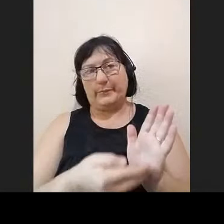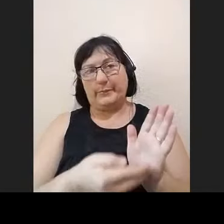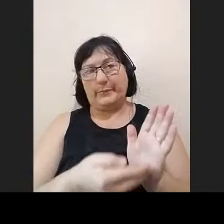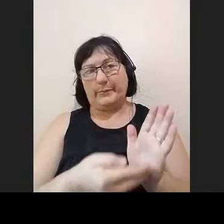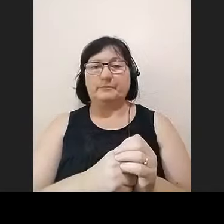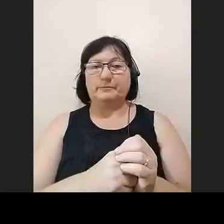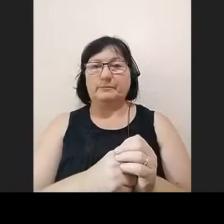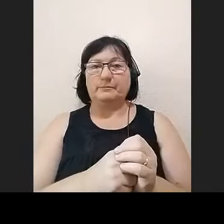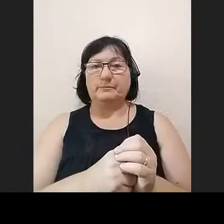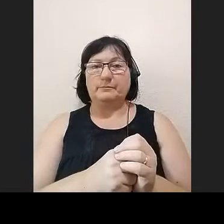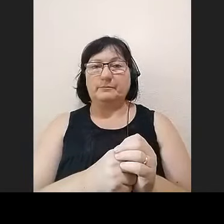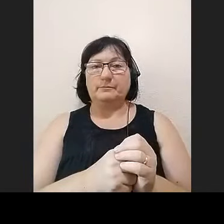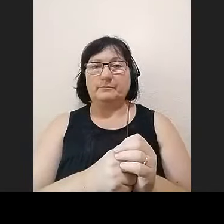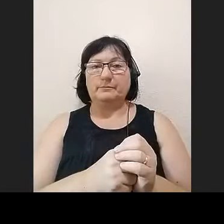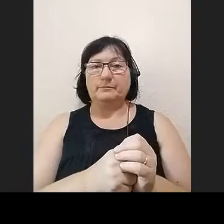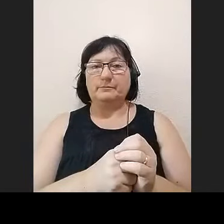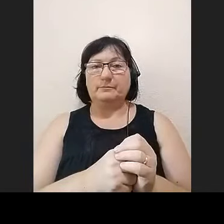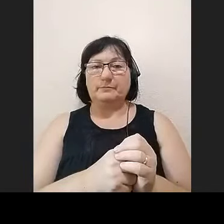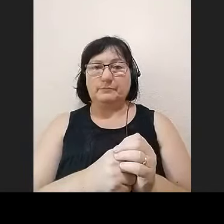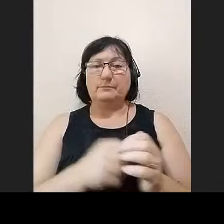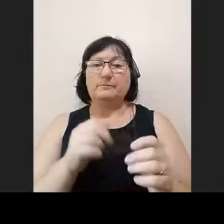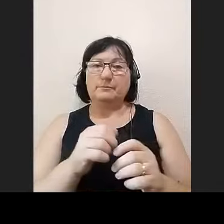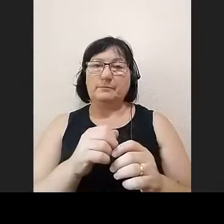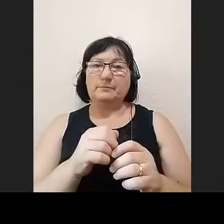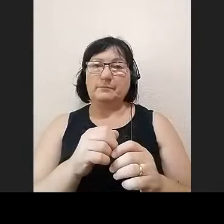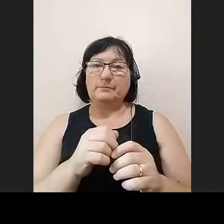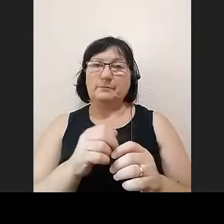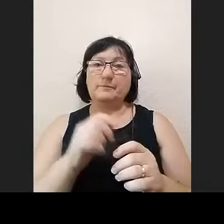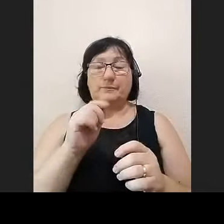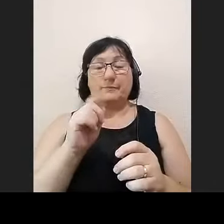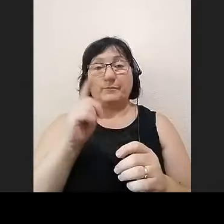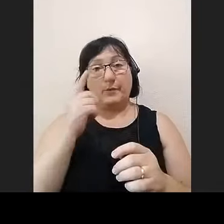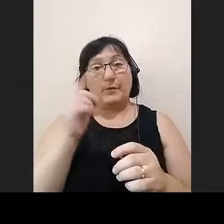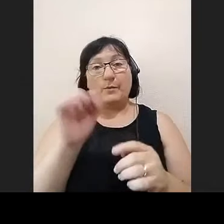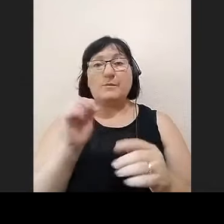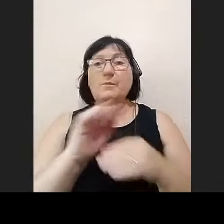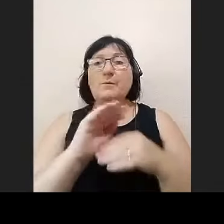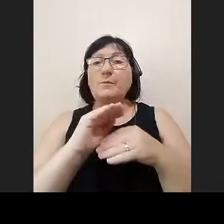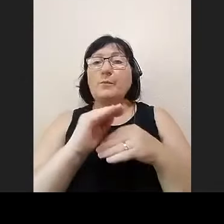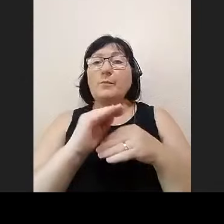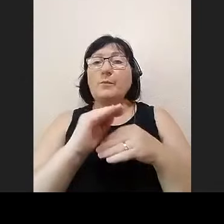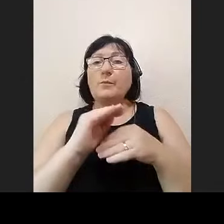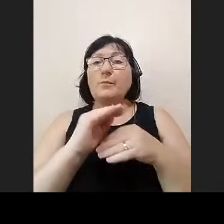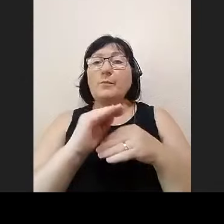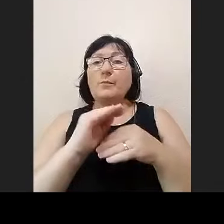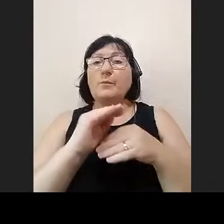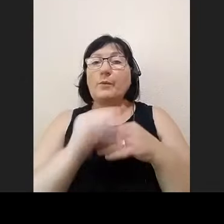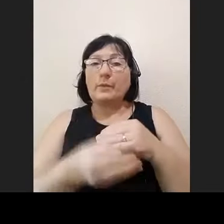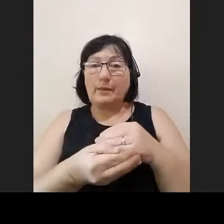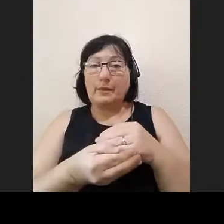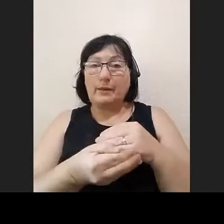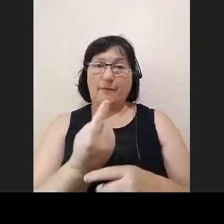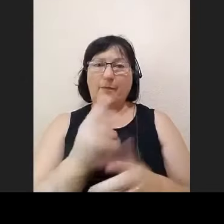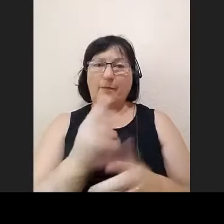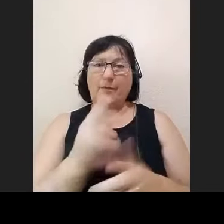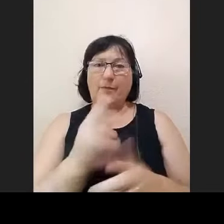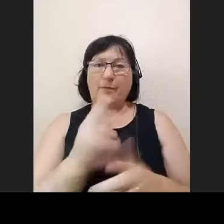not disclose any personal information like tax numbers or ID numbers on the chat